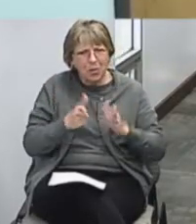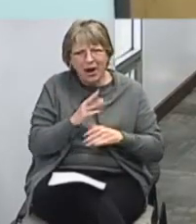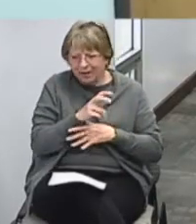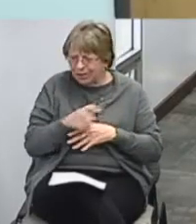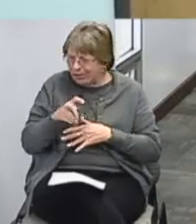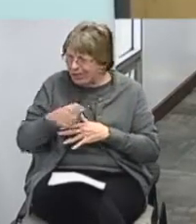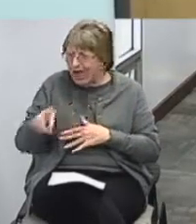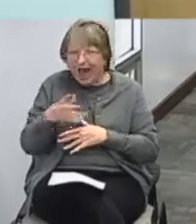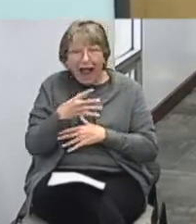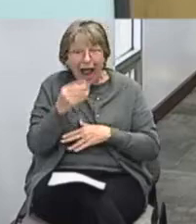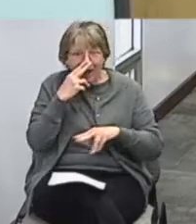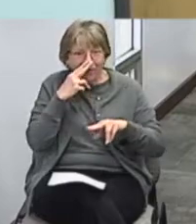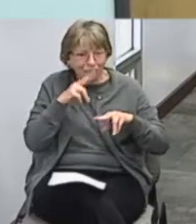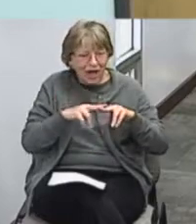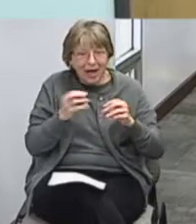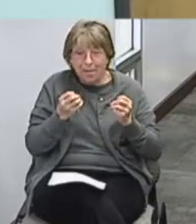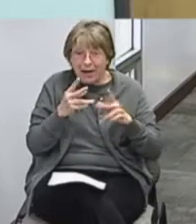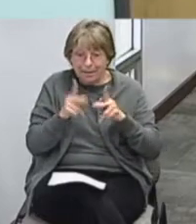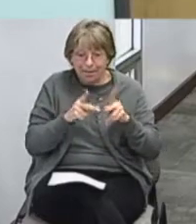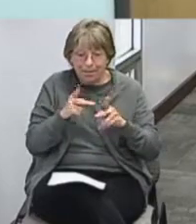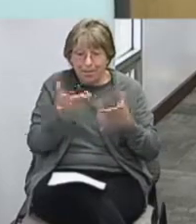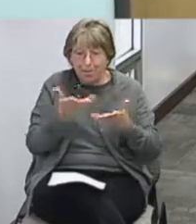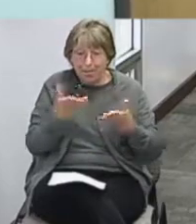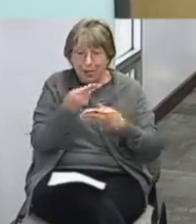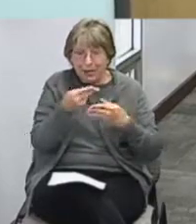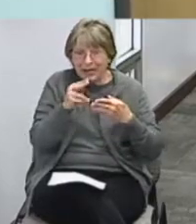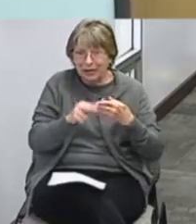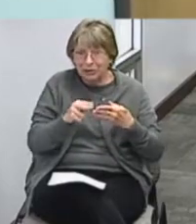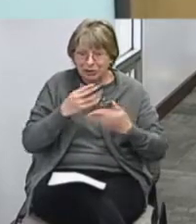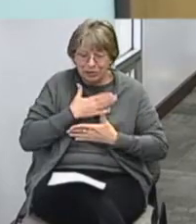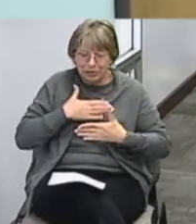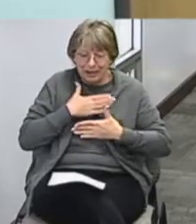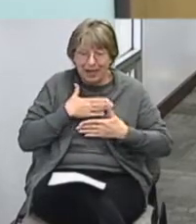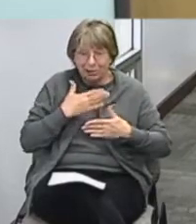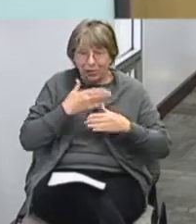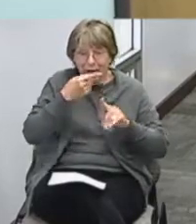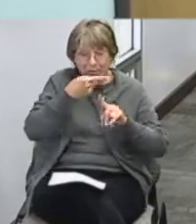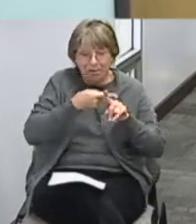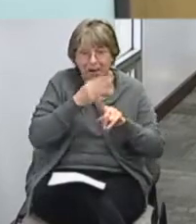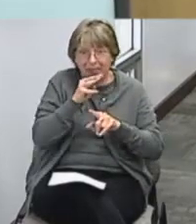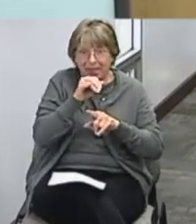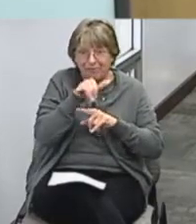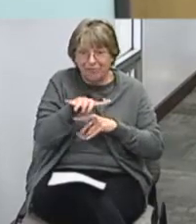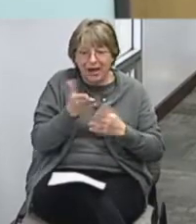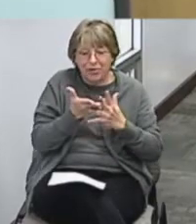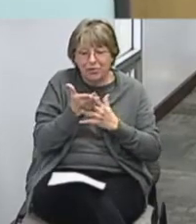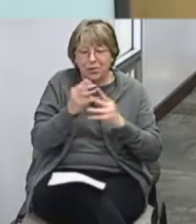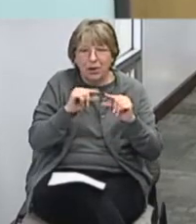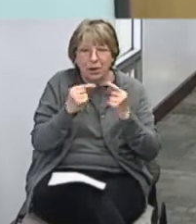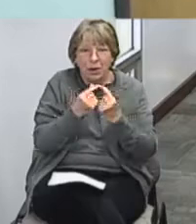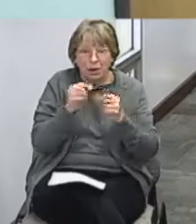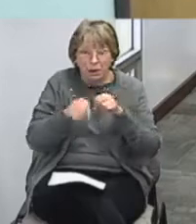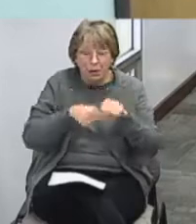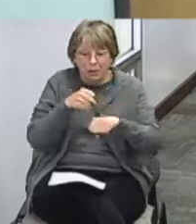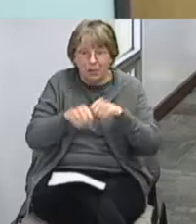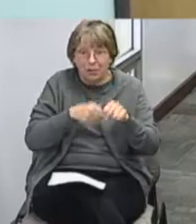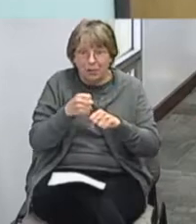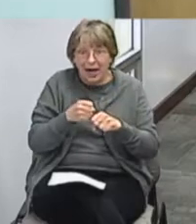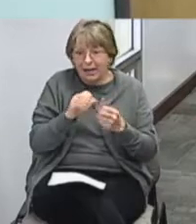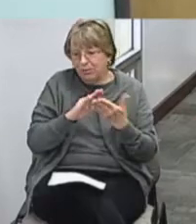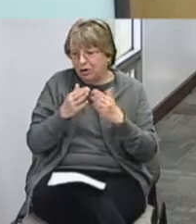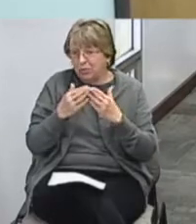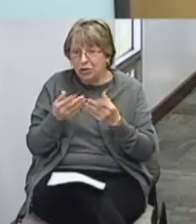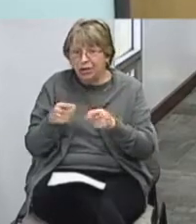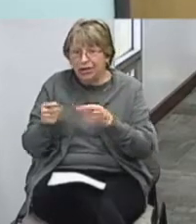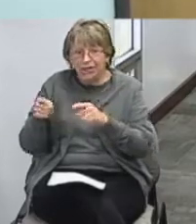recreation, and many residents of Hutchinson will experience the joys of bicycling during the month of May through group rides, commuting events, or just getting out